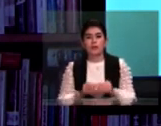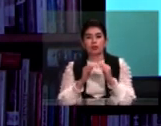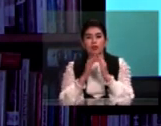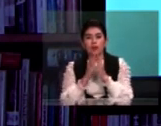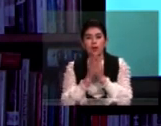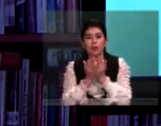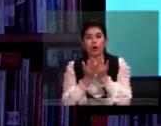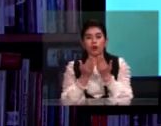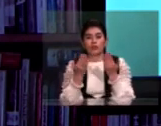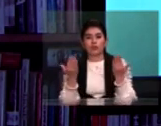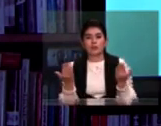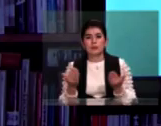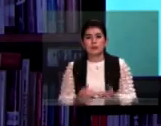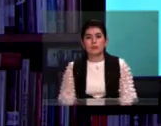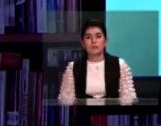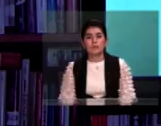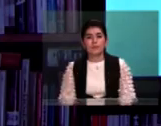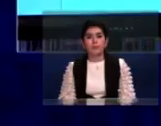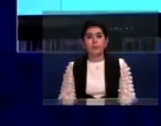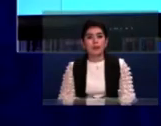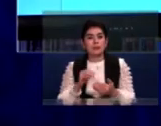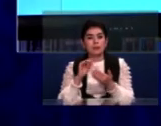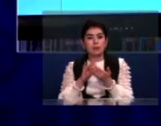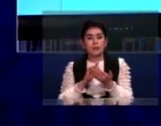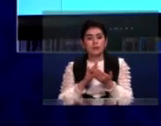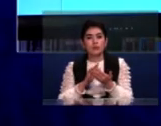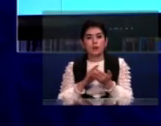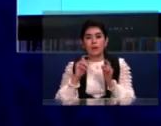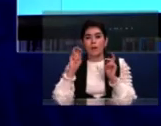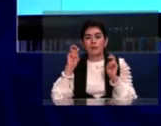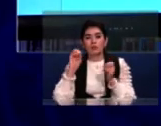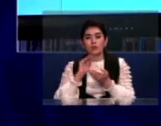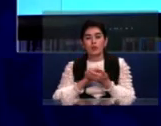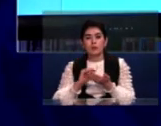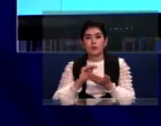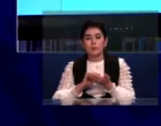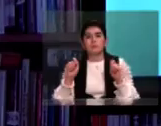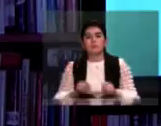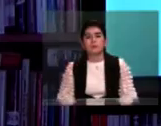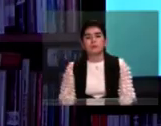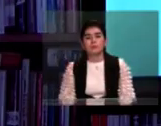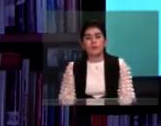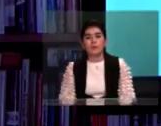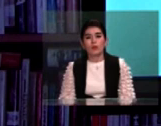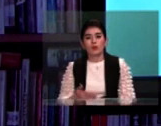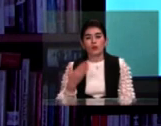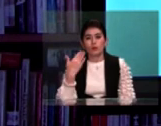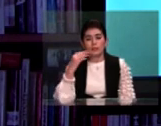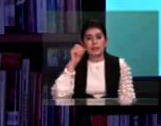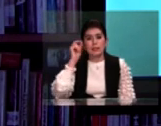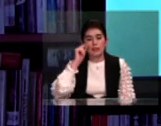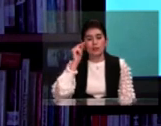Kitobingizni ochinglar va daftaringizga mavzuni yozib oling. O'tgan